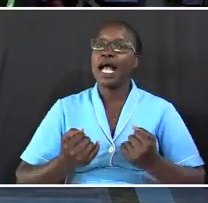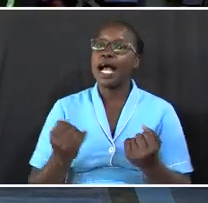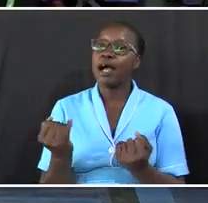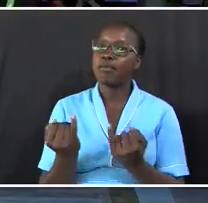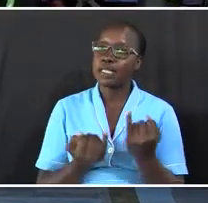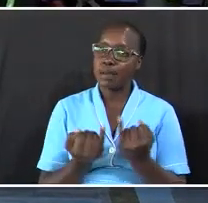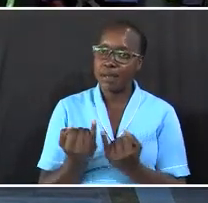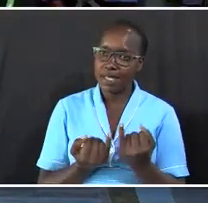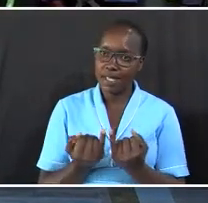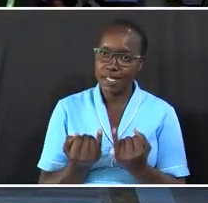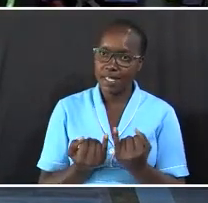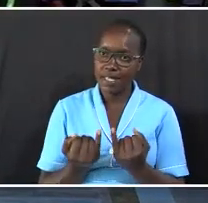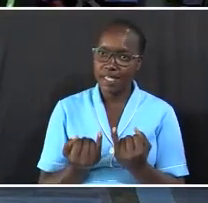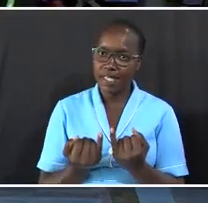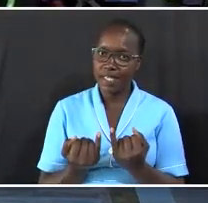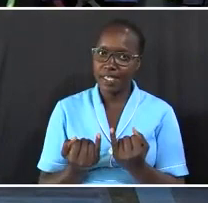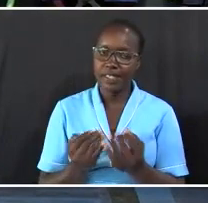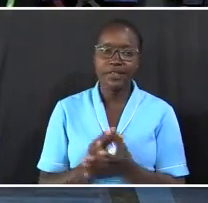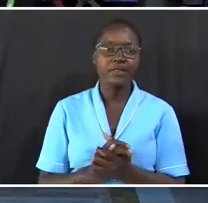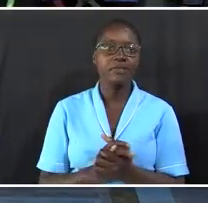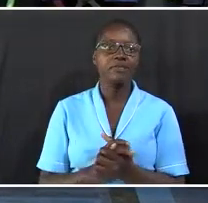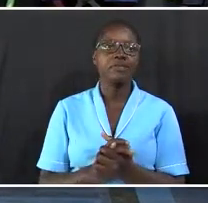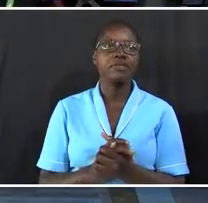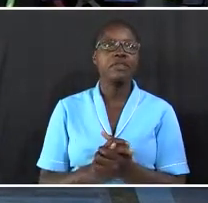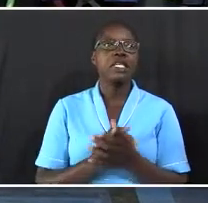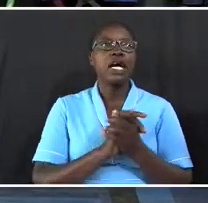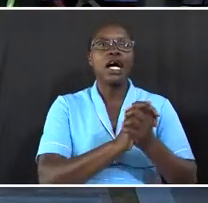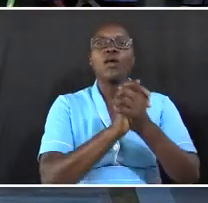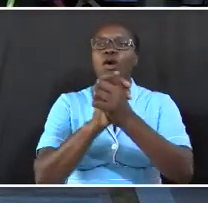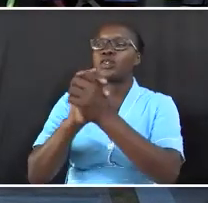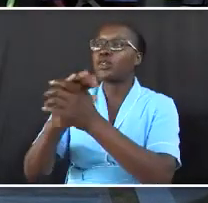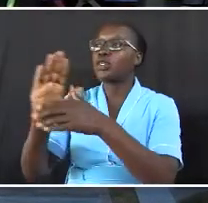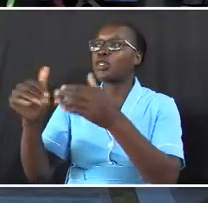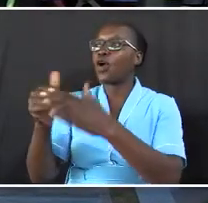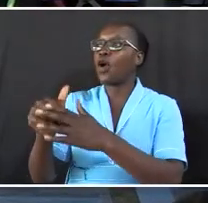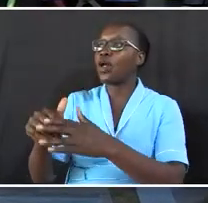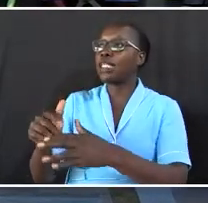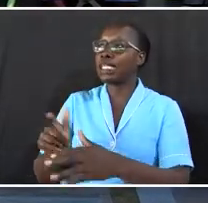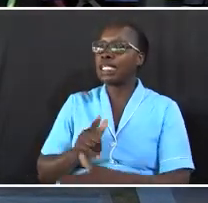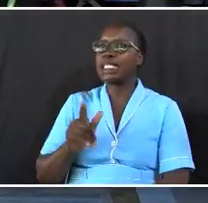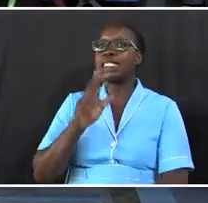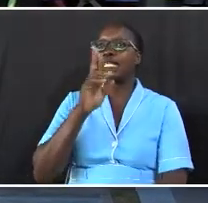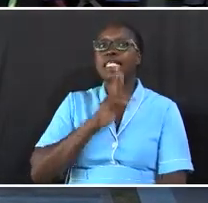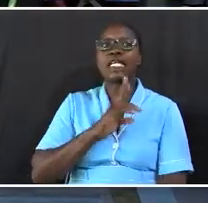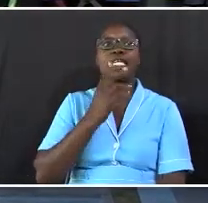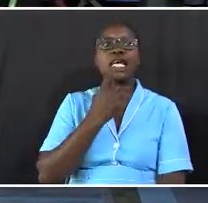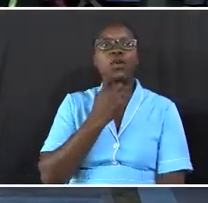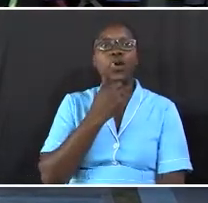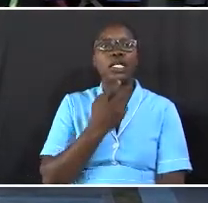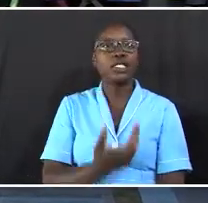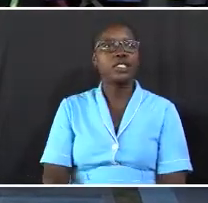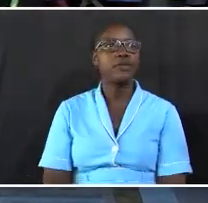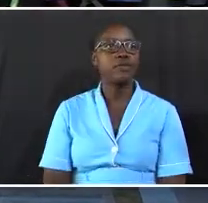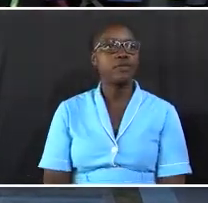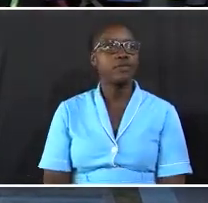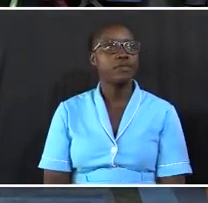Happy day. I want to greet all the ladies in red and white. Happy